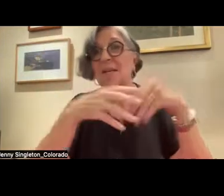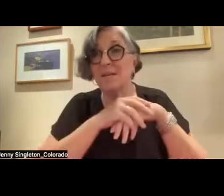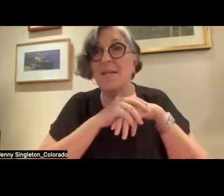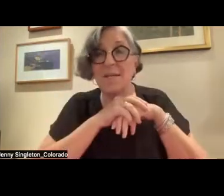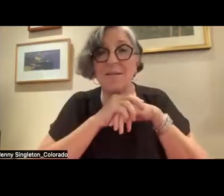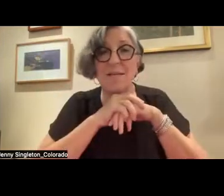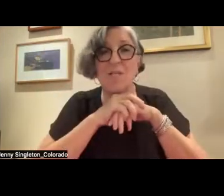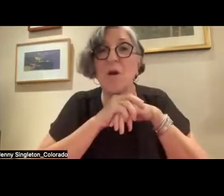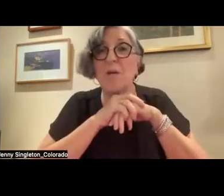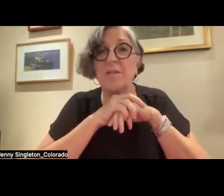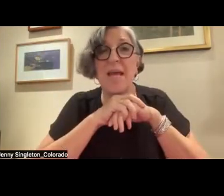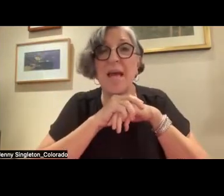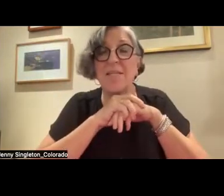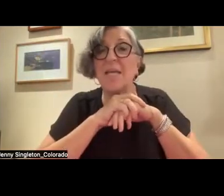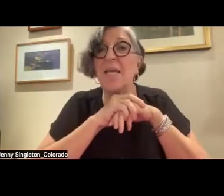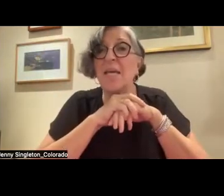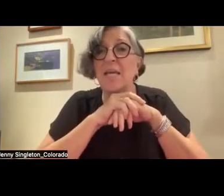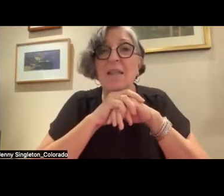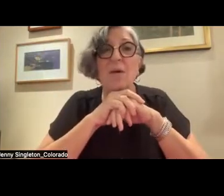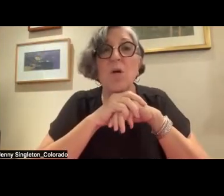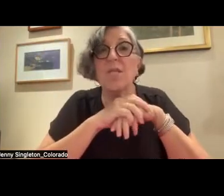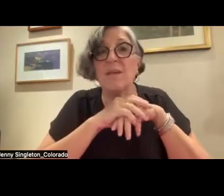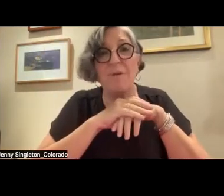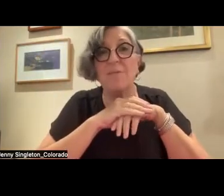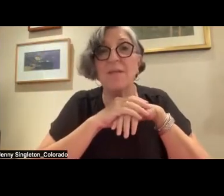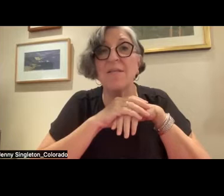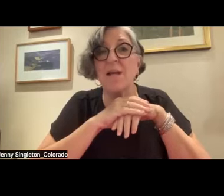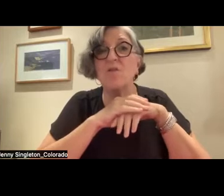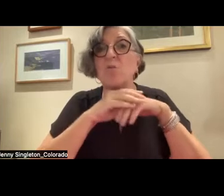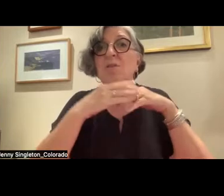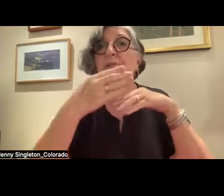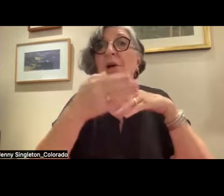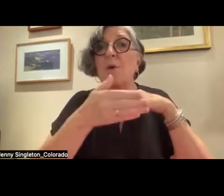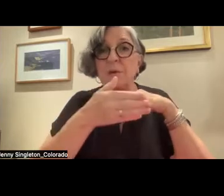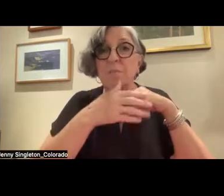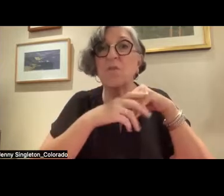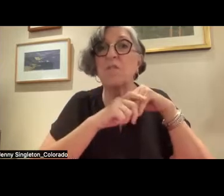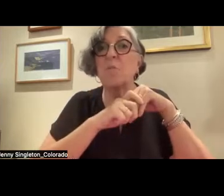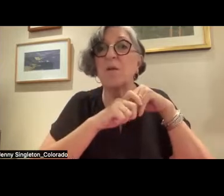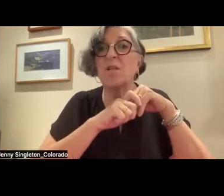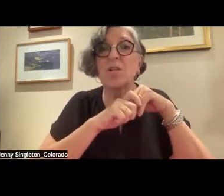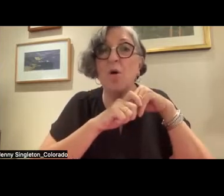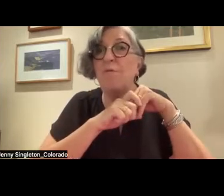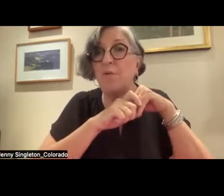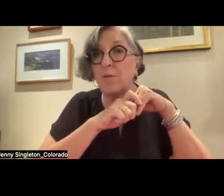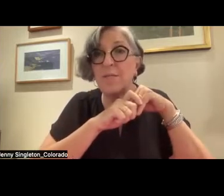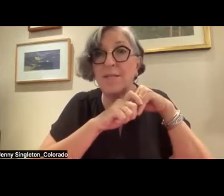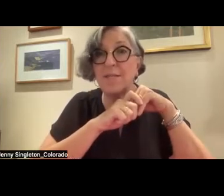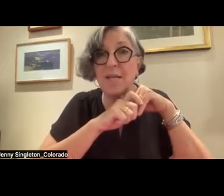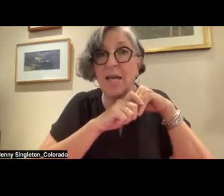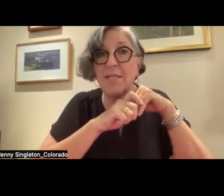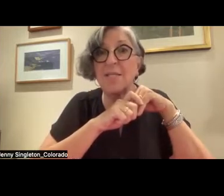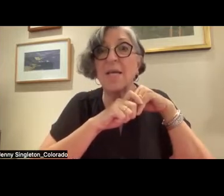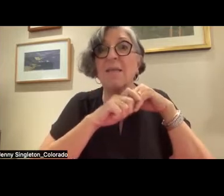signs in an experimental task. And in their work, they found that signers were slower to respond to low